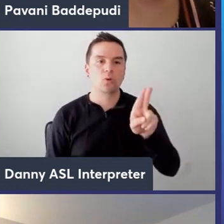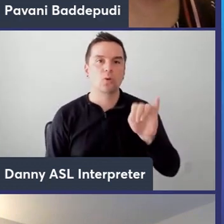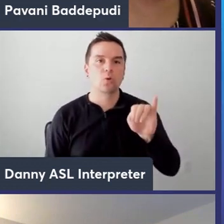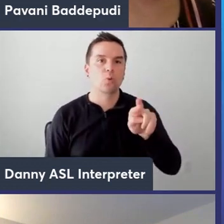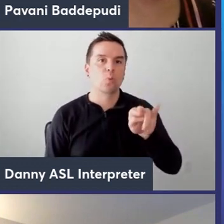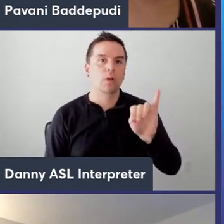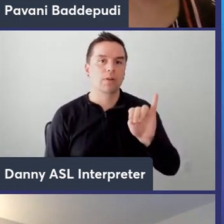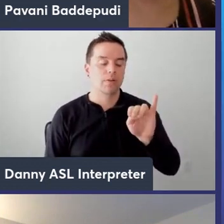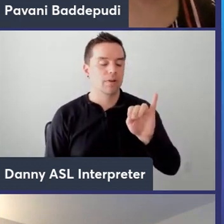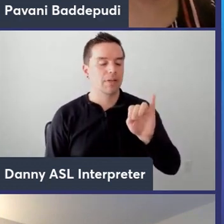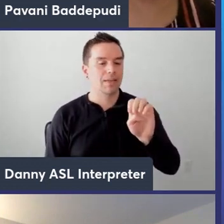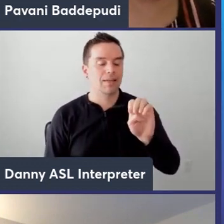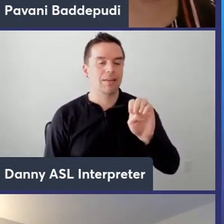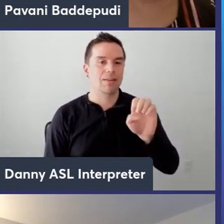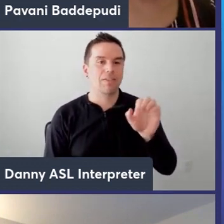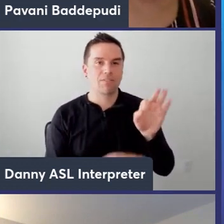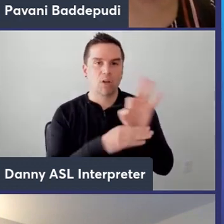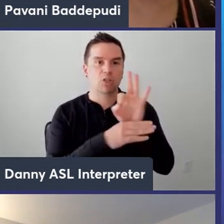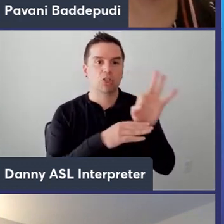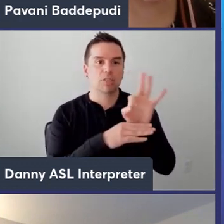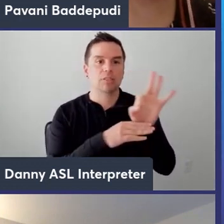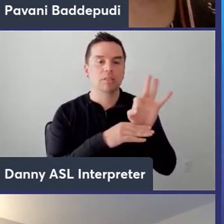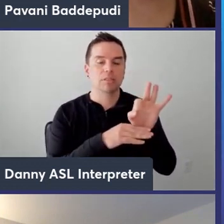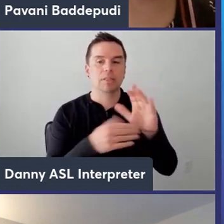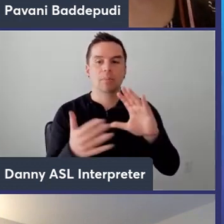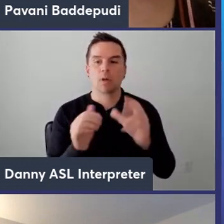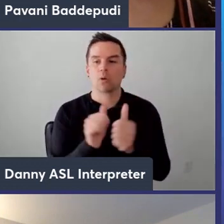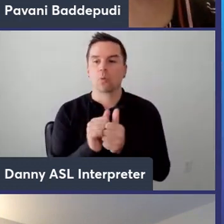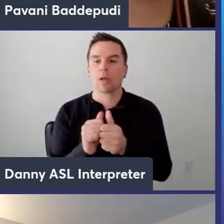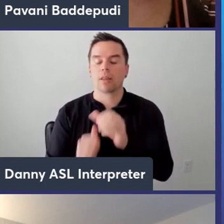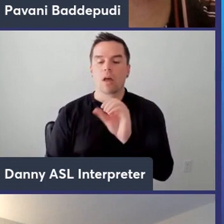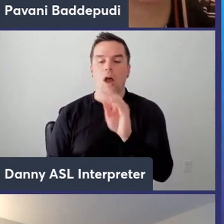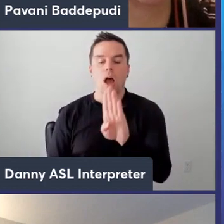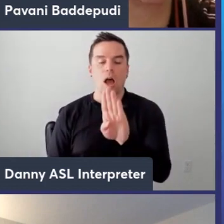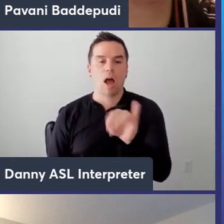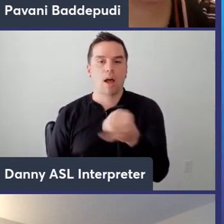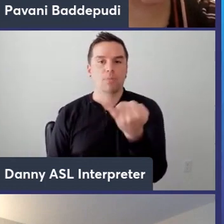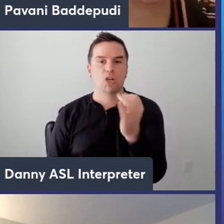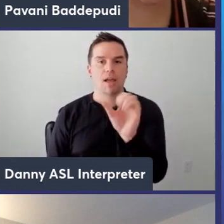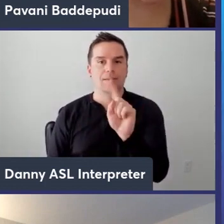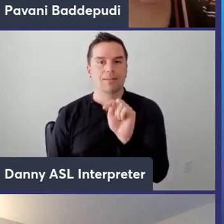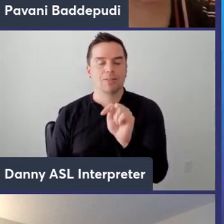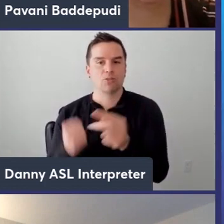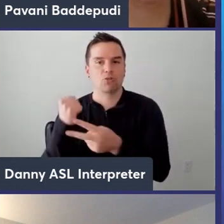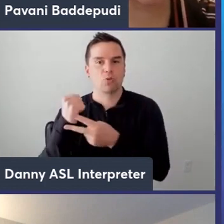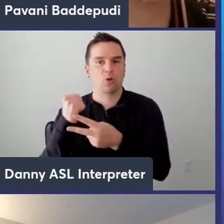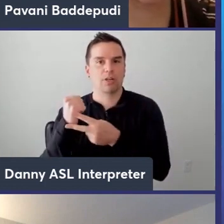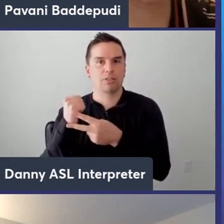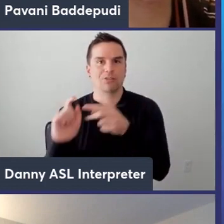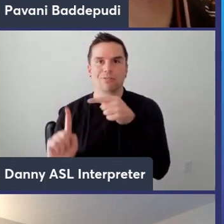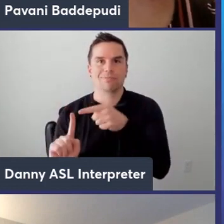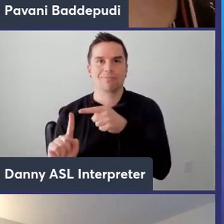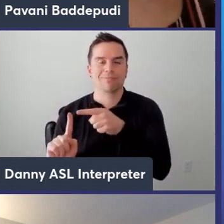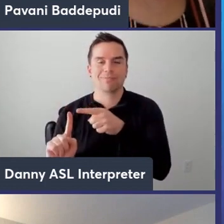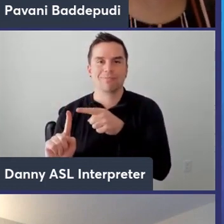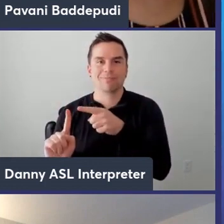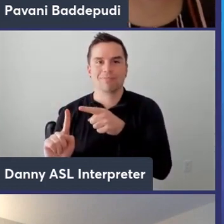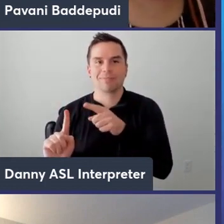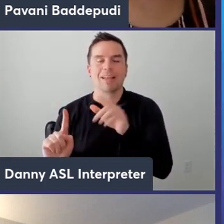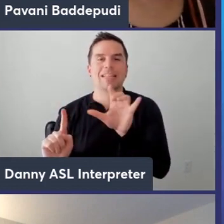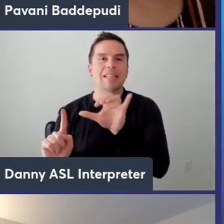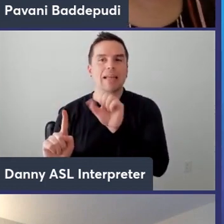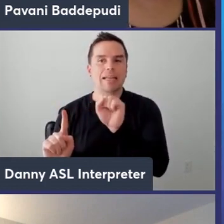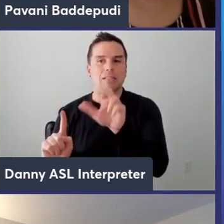whereas Blob Storage is just object storage, right? You just can. That's right. Yeah, it's the equivalent to S3